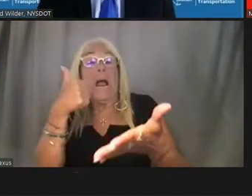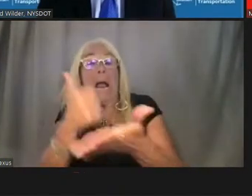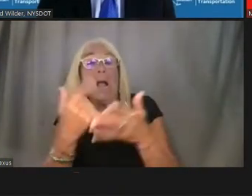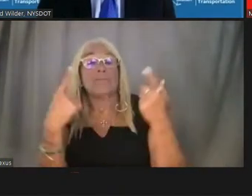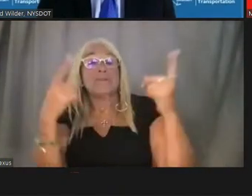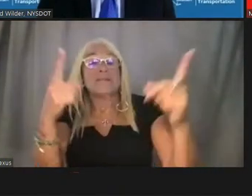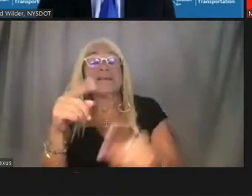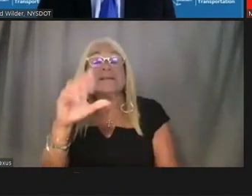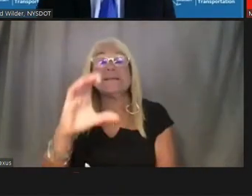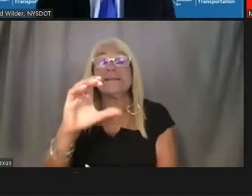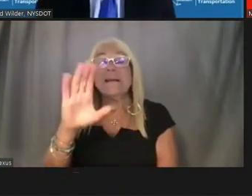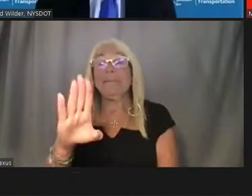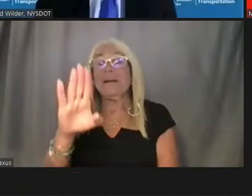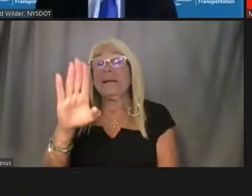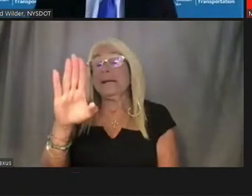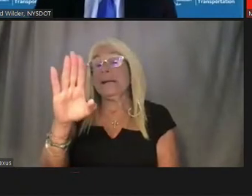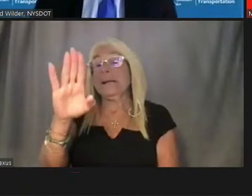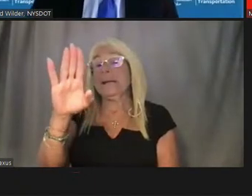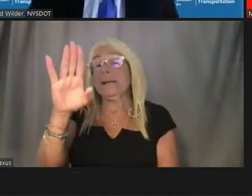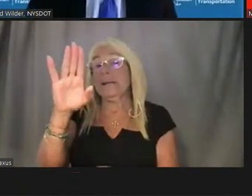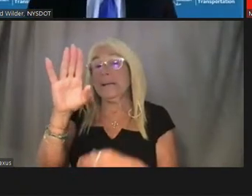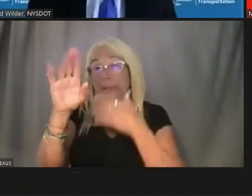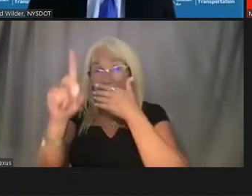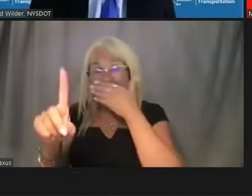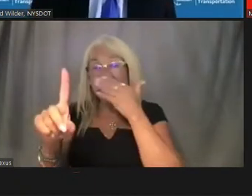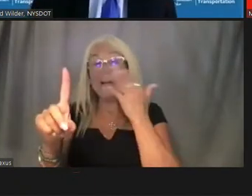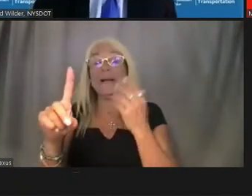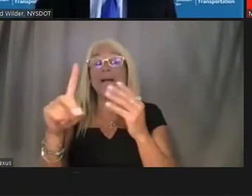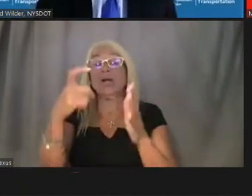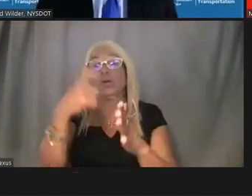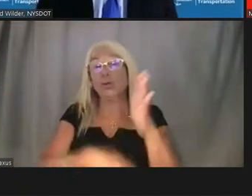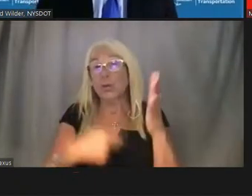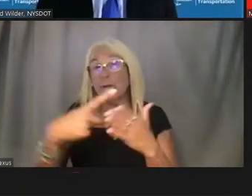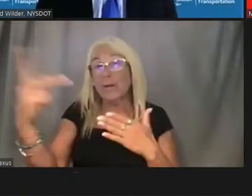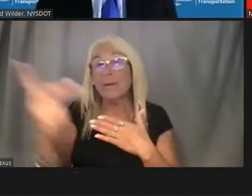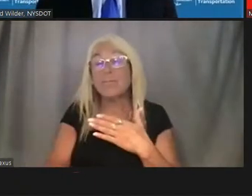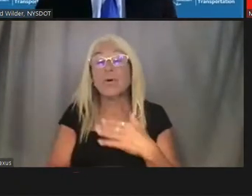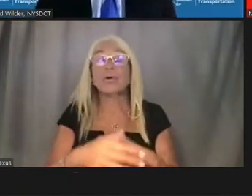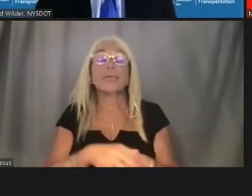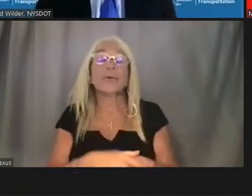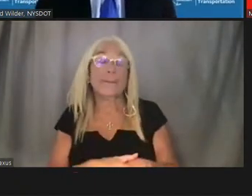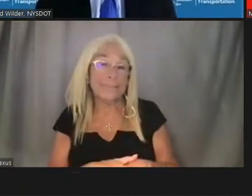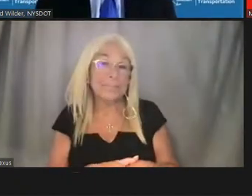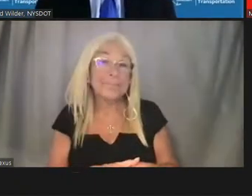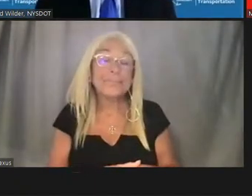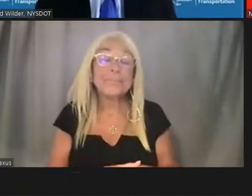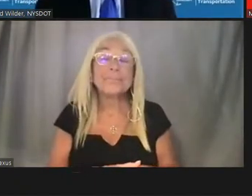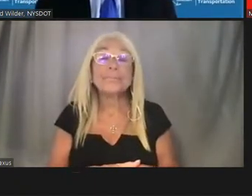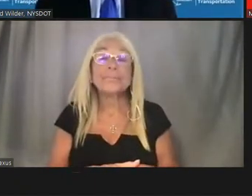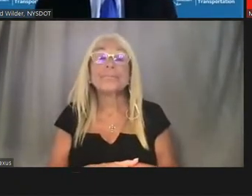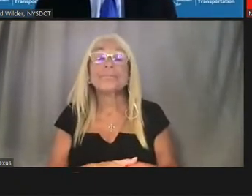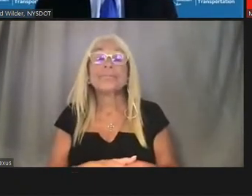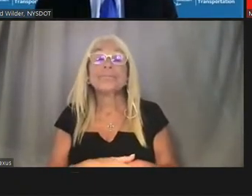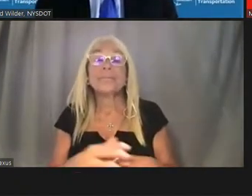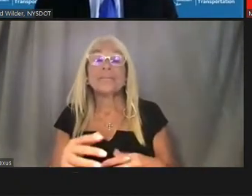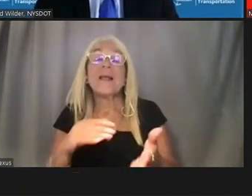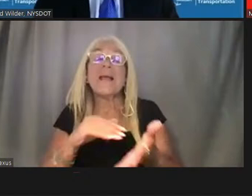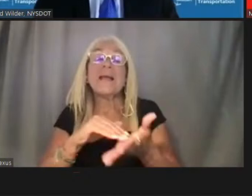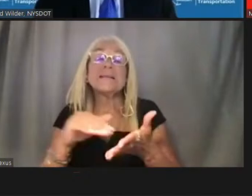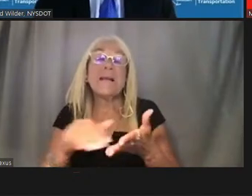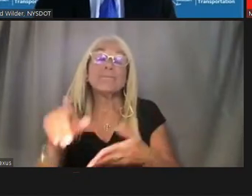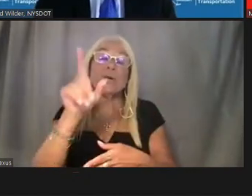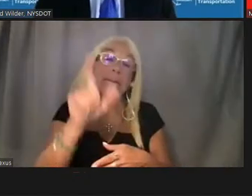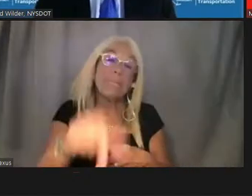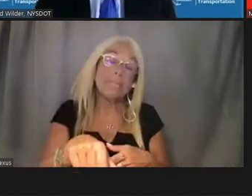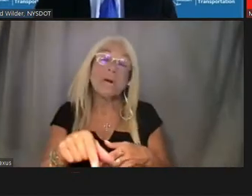of the CBD tolling program to make sure that private buses continue to be a viable service for the public an exemption must be made for